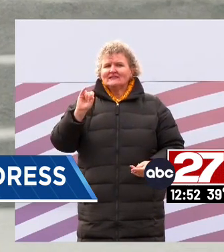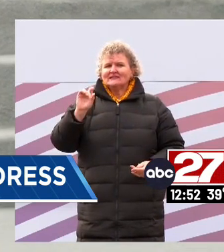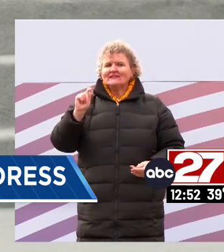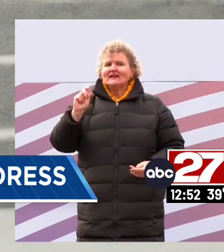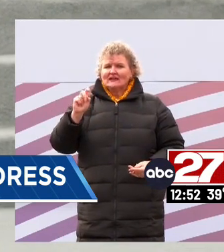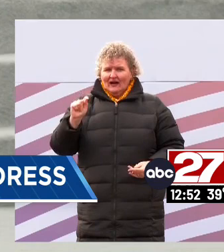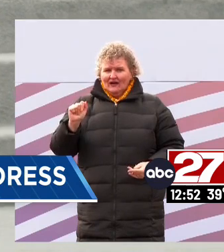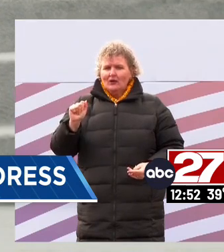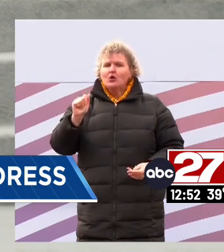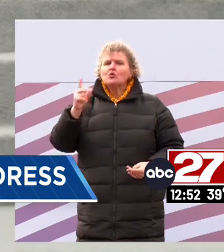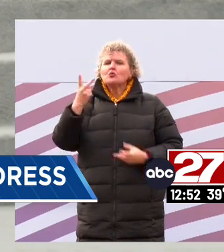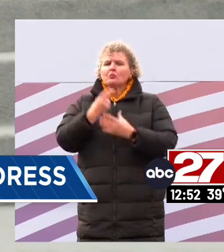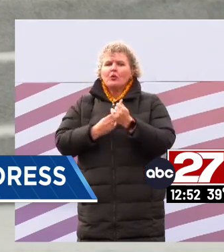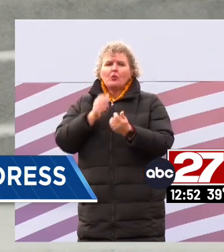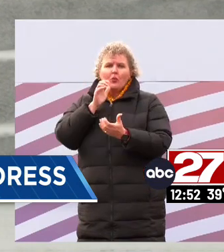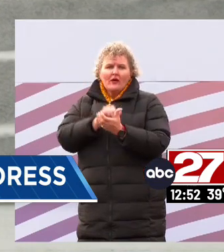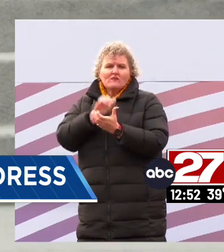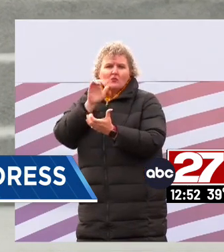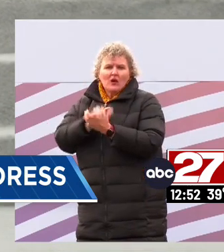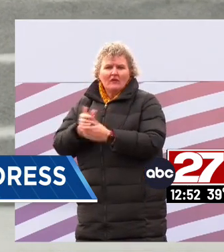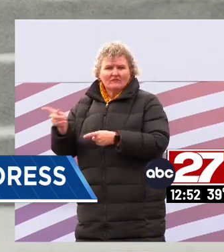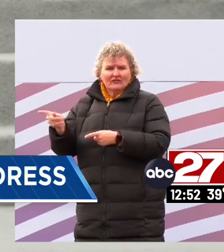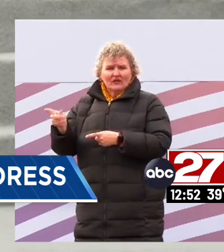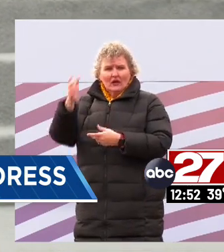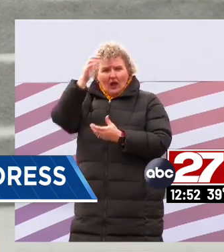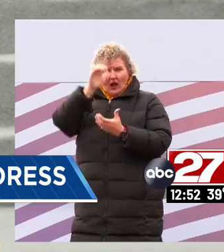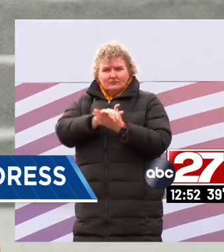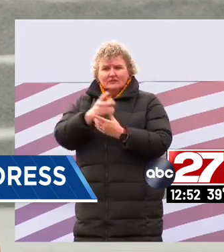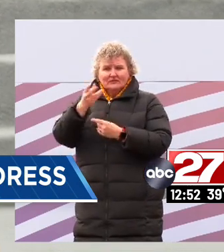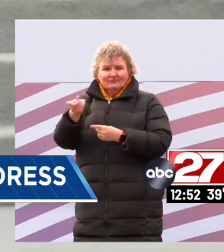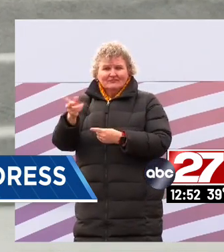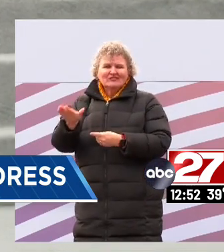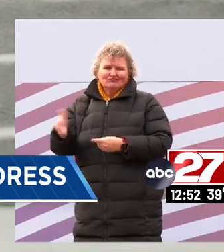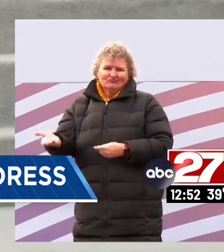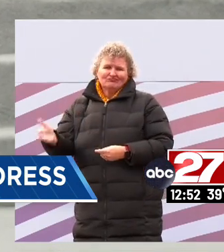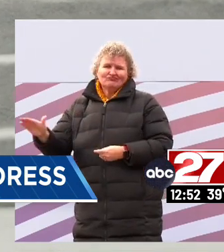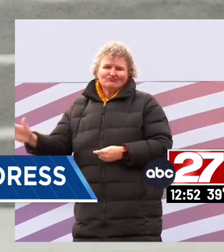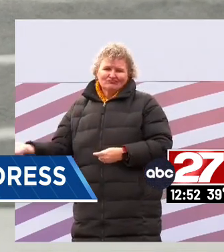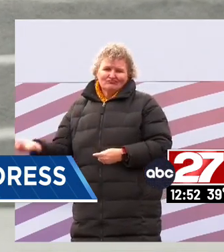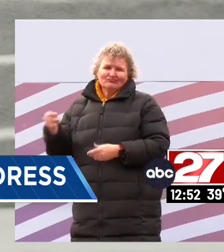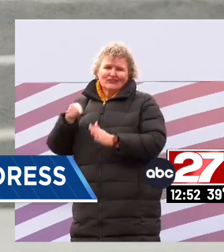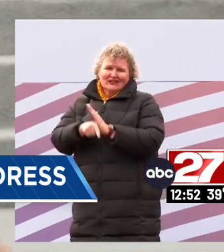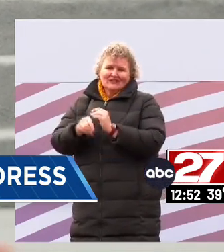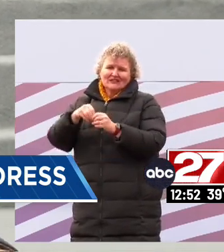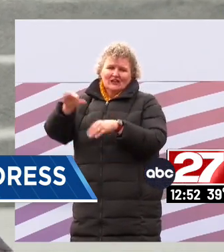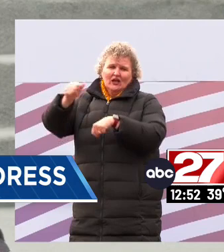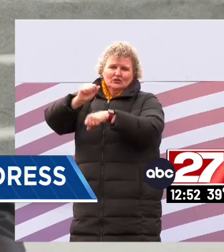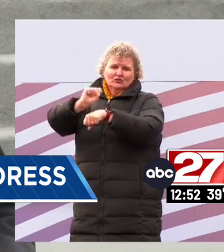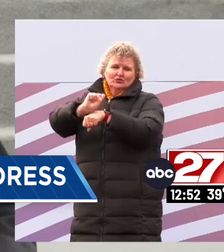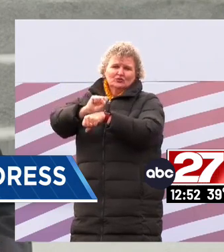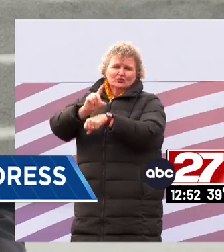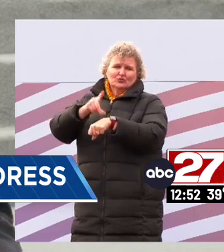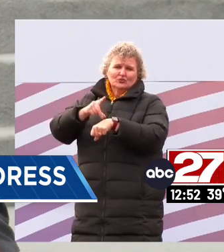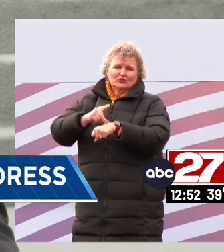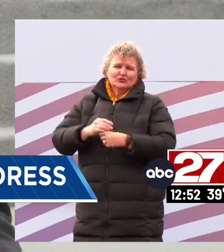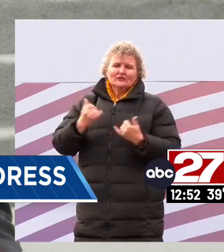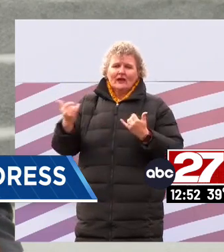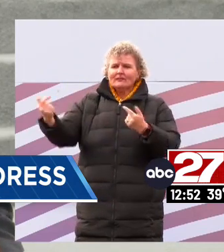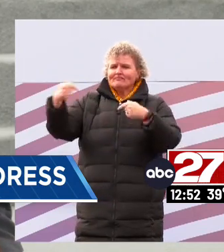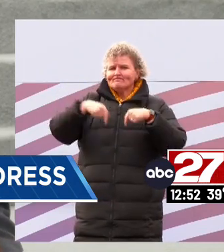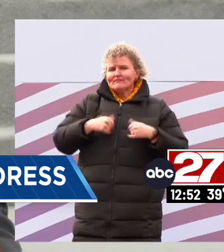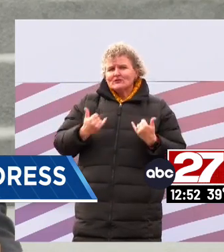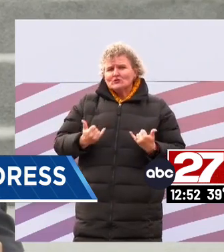few months ago. Thank you for being with us today. We continue to honor and respect your